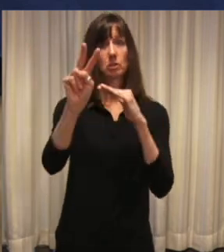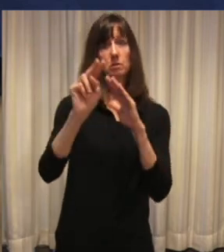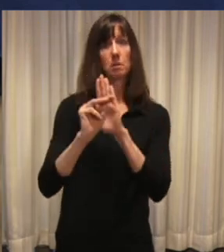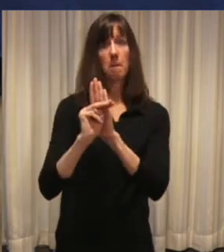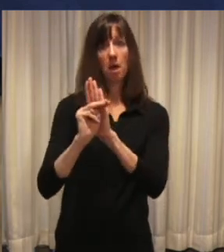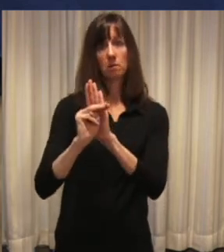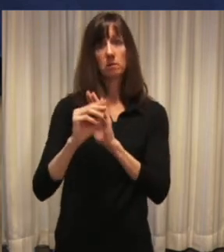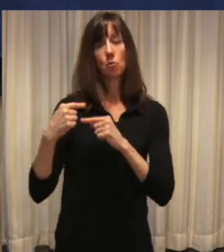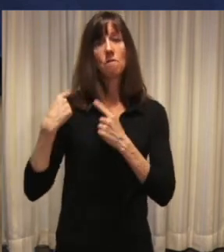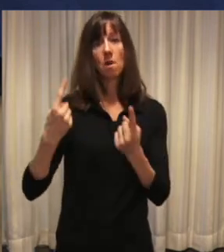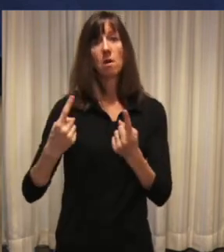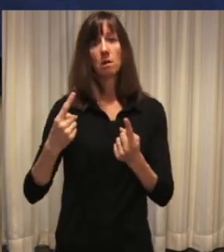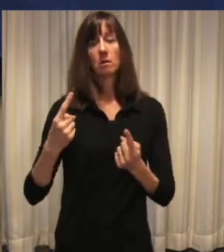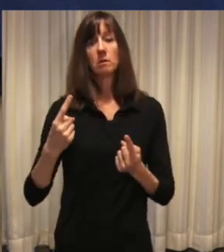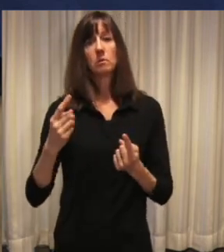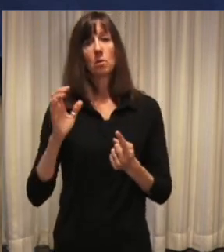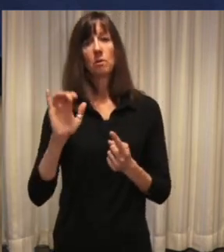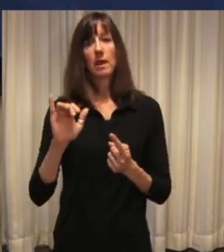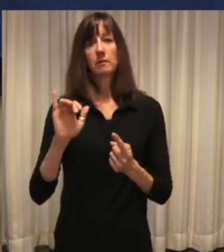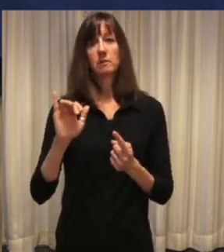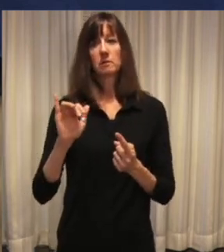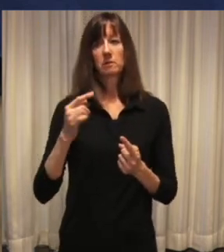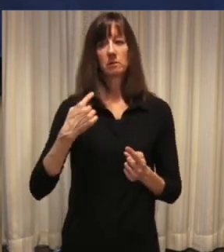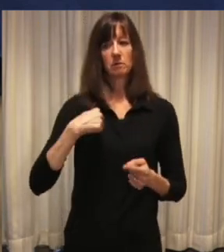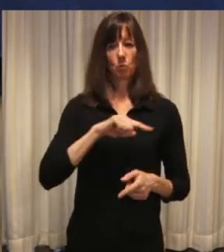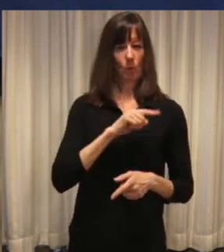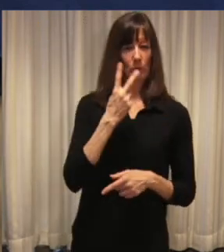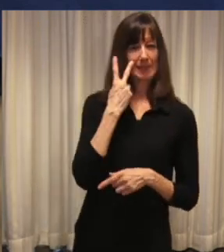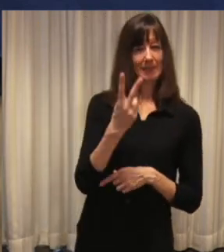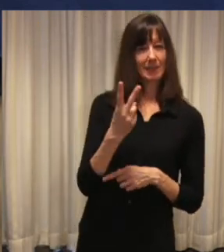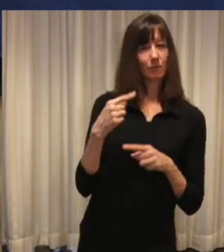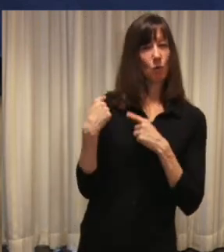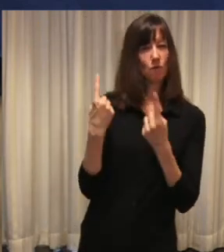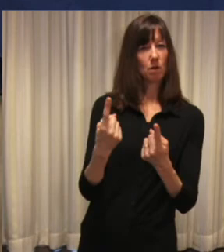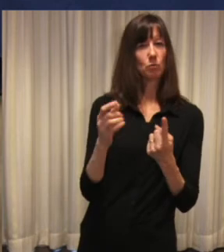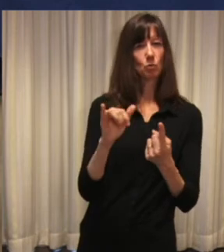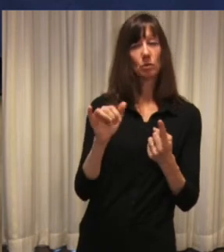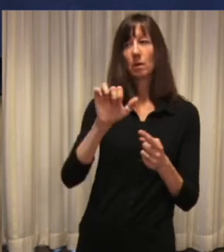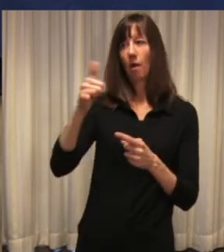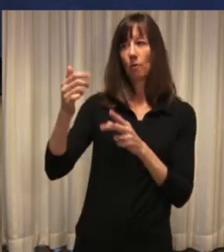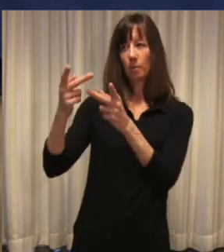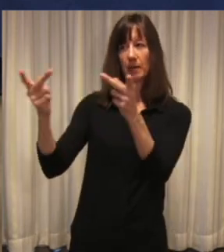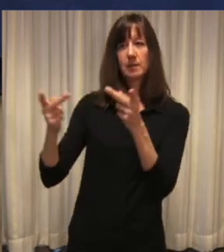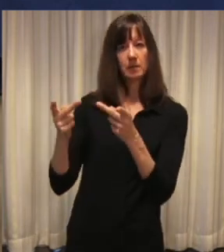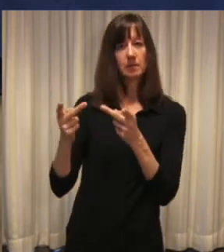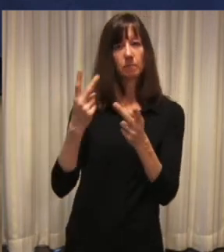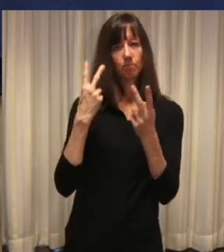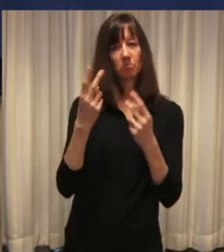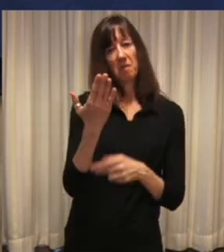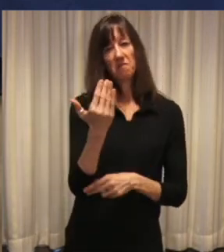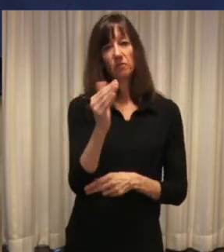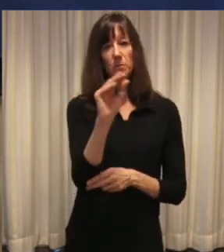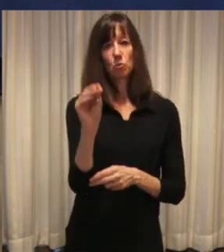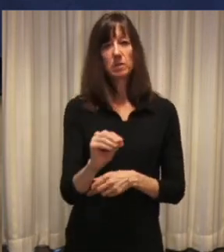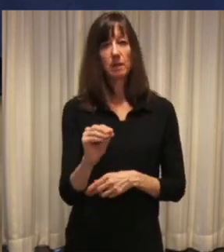estimates, but that's on line with what we're sort of seeing in other places.